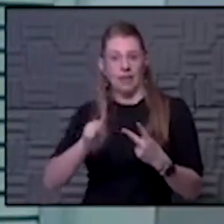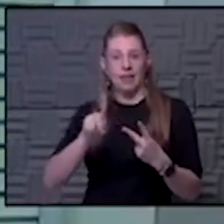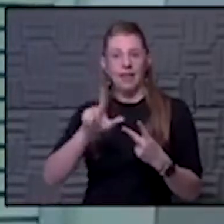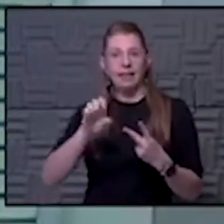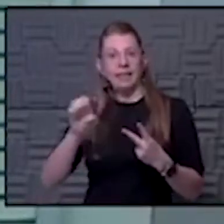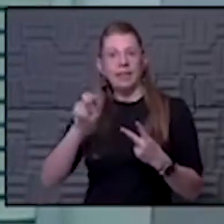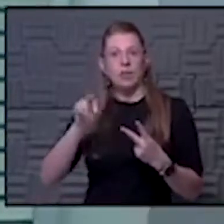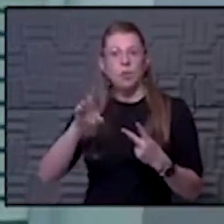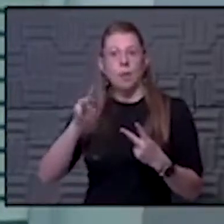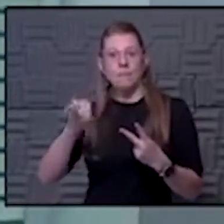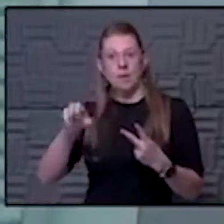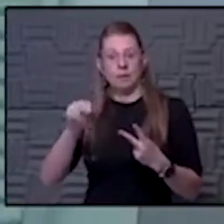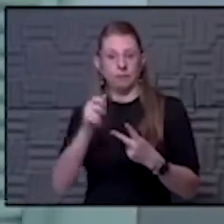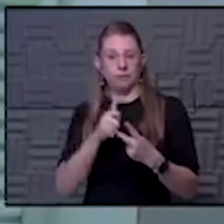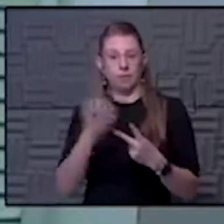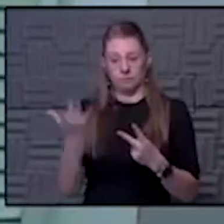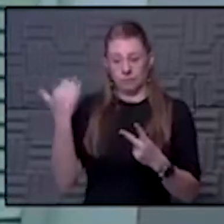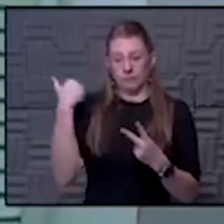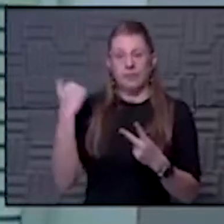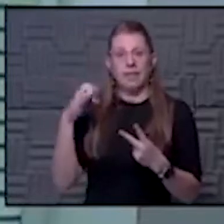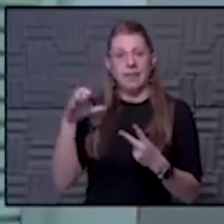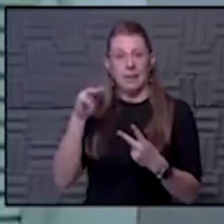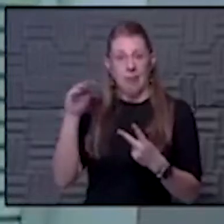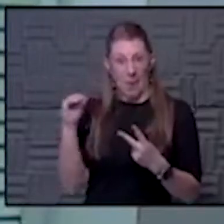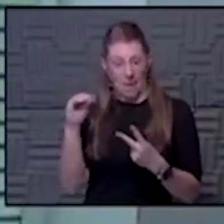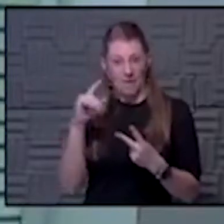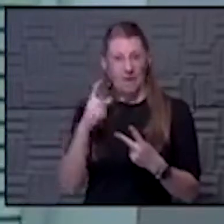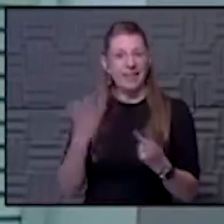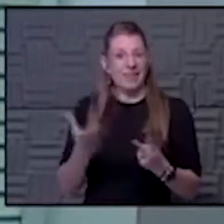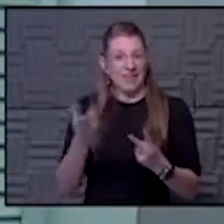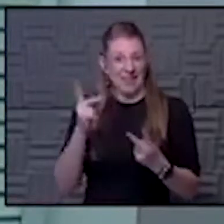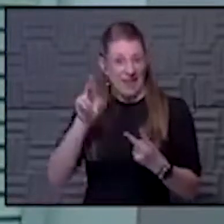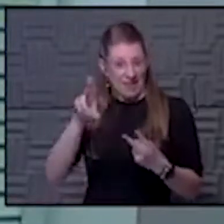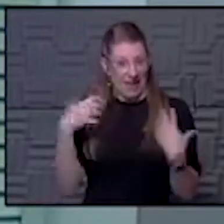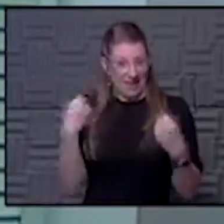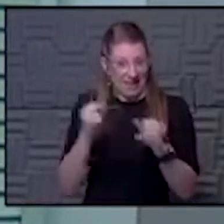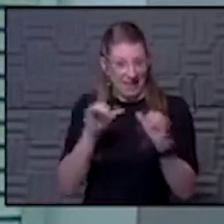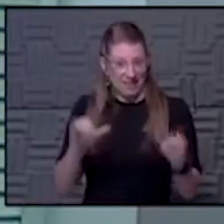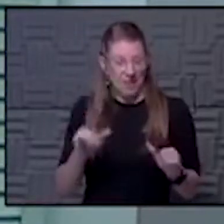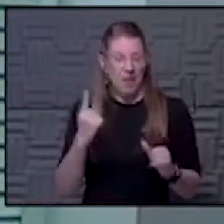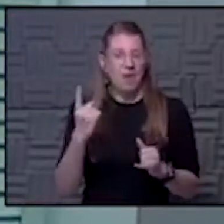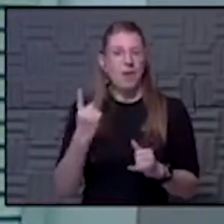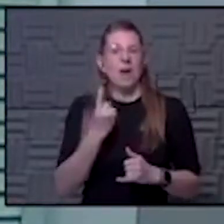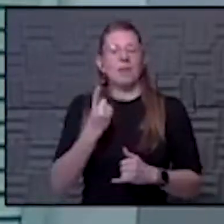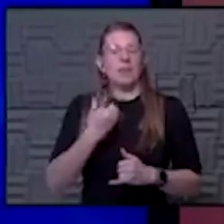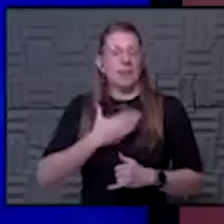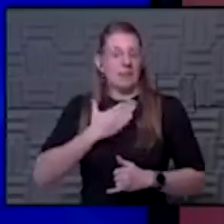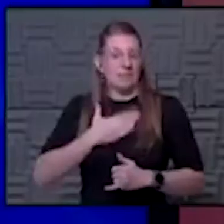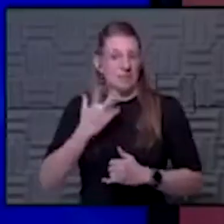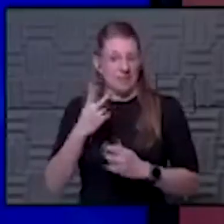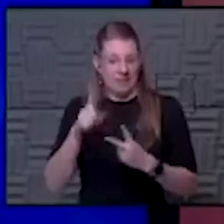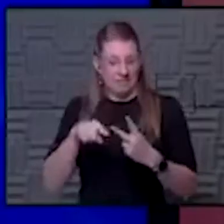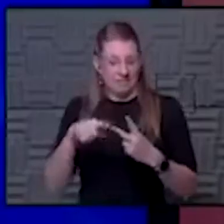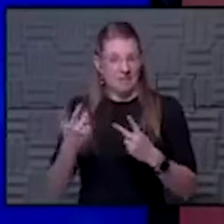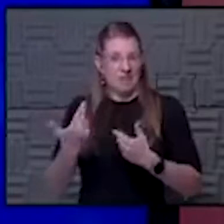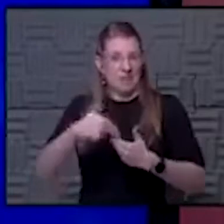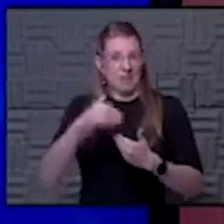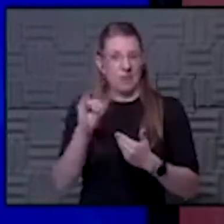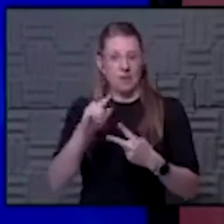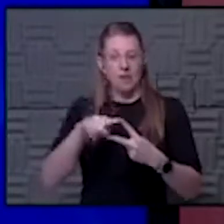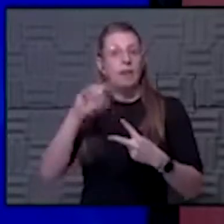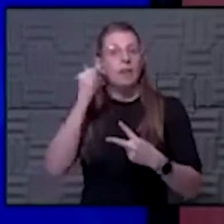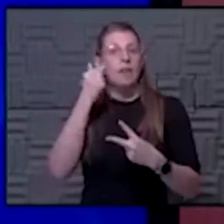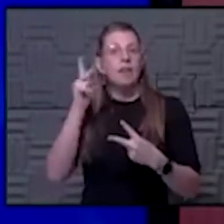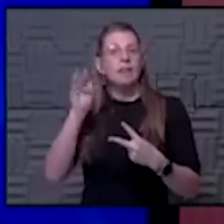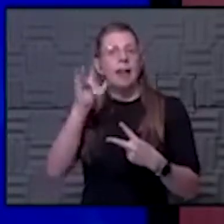and a former Chief Medical Officer here at the University of Kansas Health System. And it's always a delight to have Dr. Norman with us. So, Governor Kelly, let's start